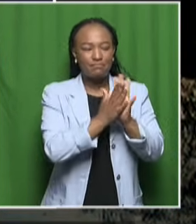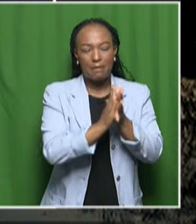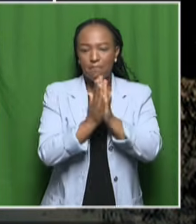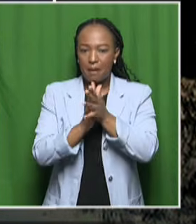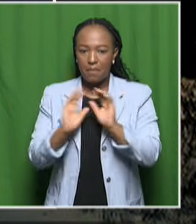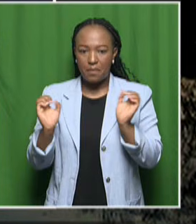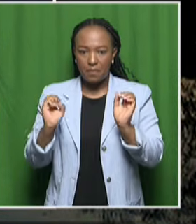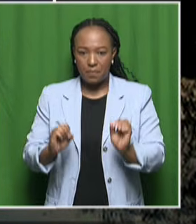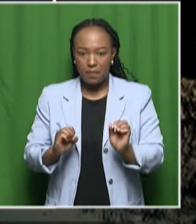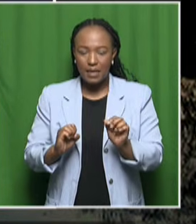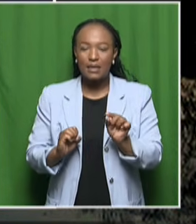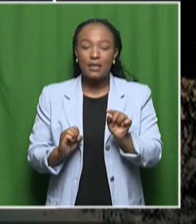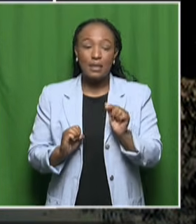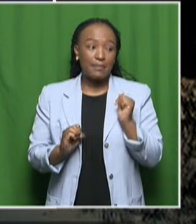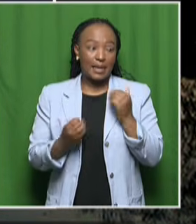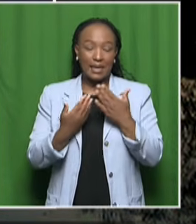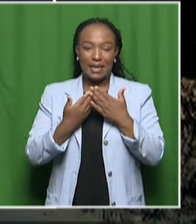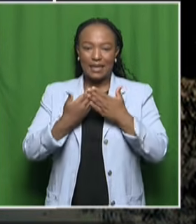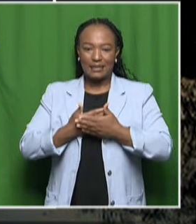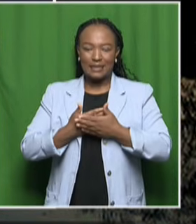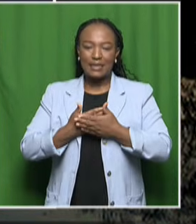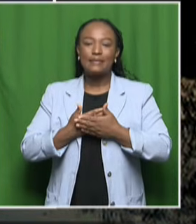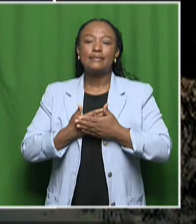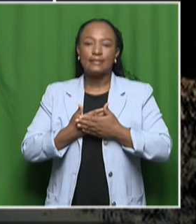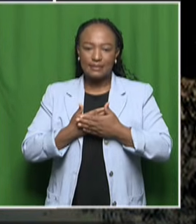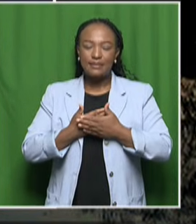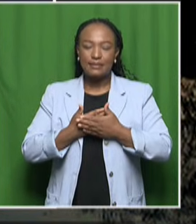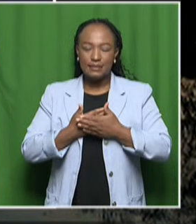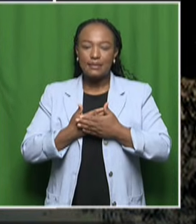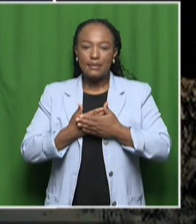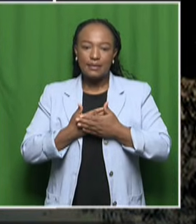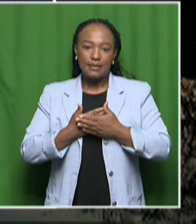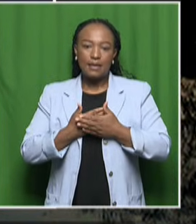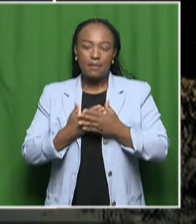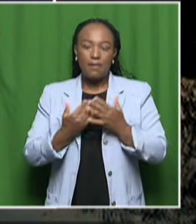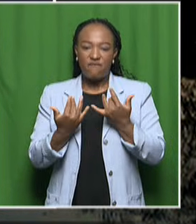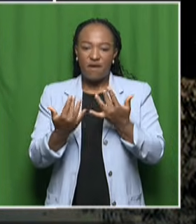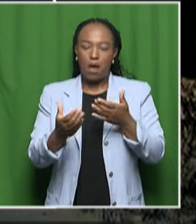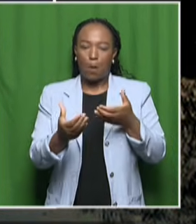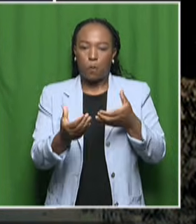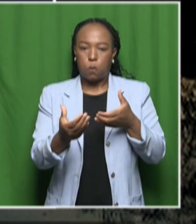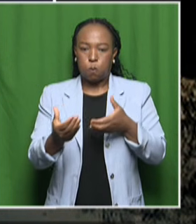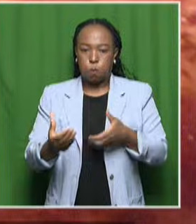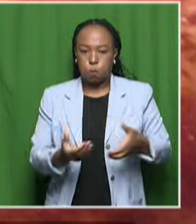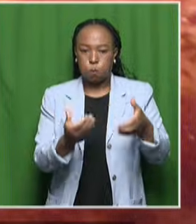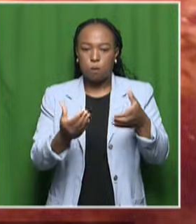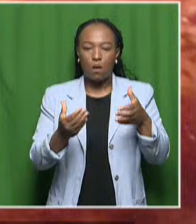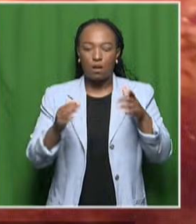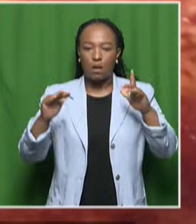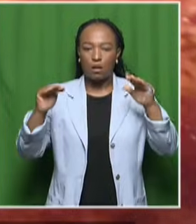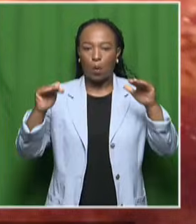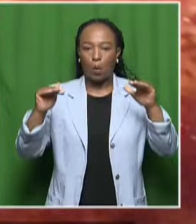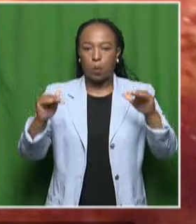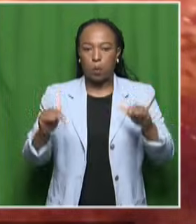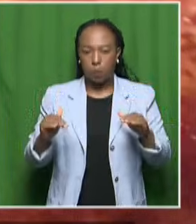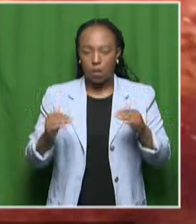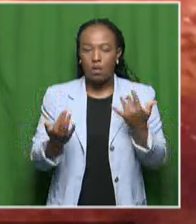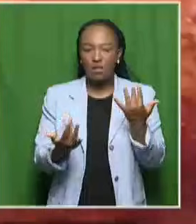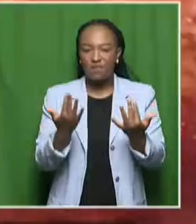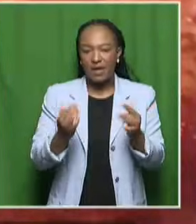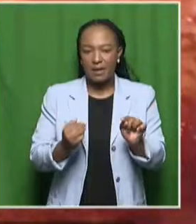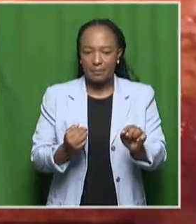popped up there last night again, but have since reopened as these fires have been extinguished. Speaking of those losses now, alluding to